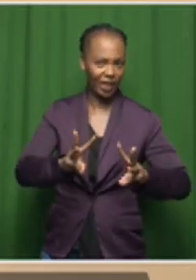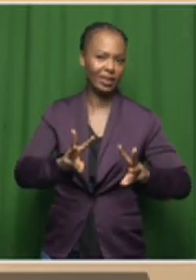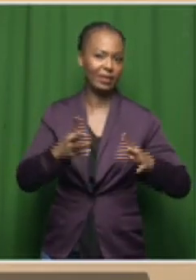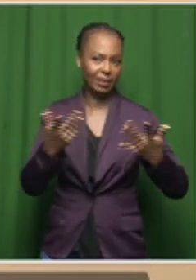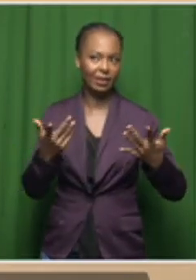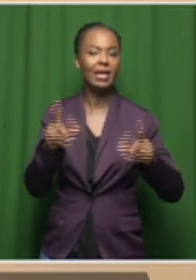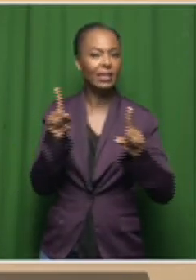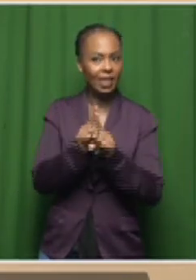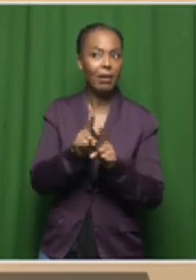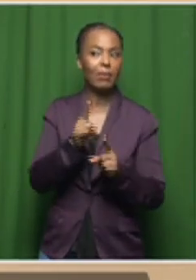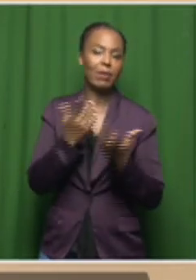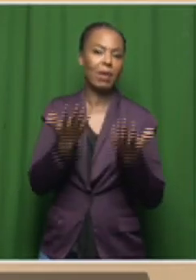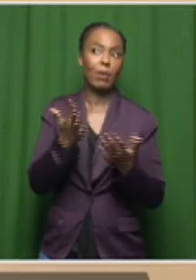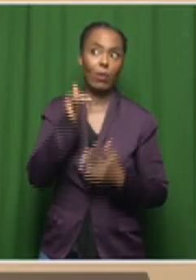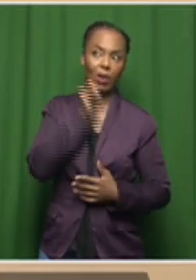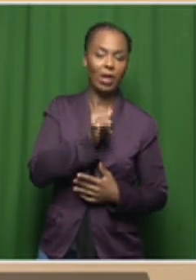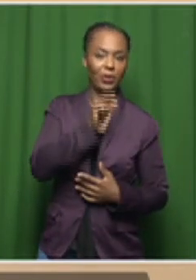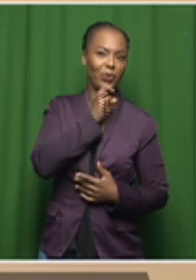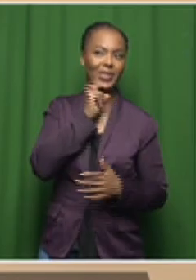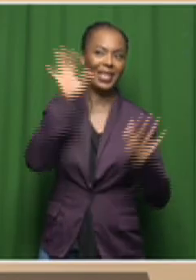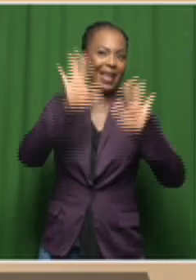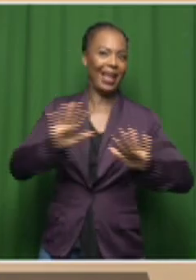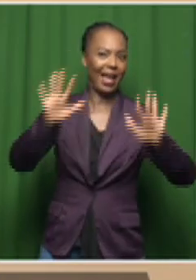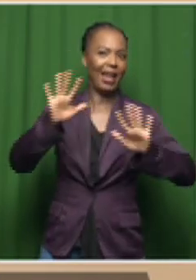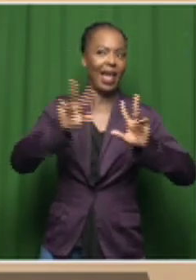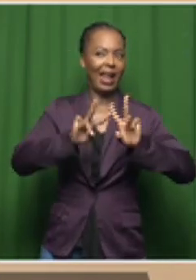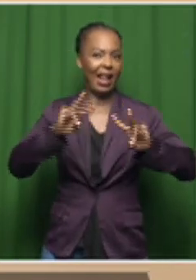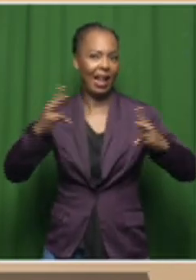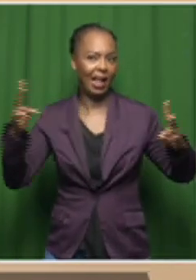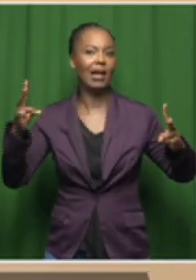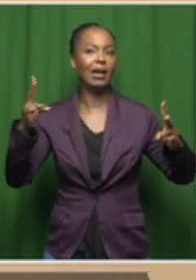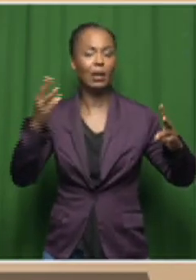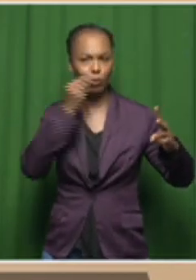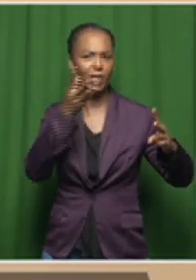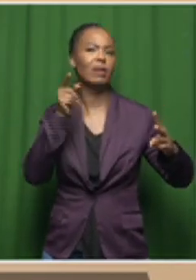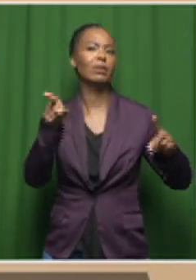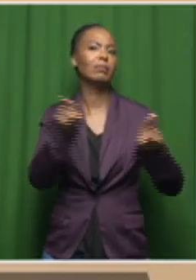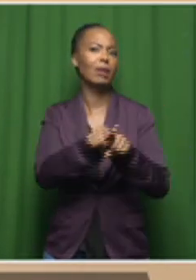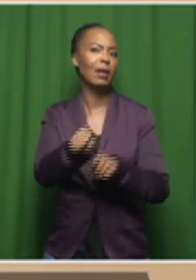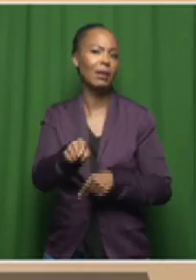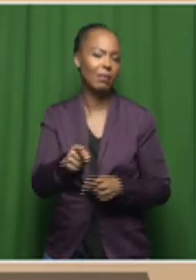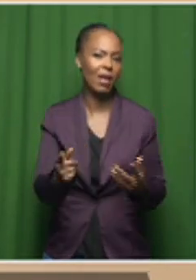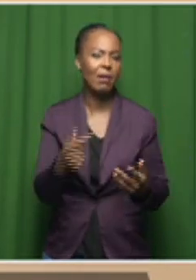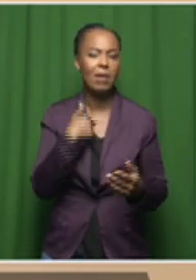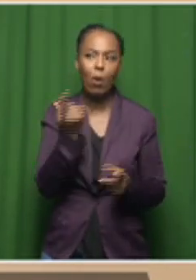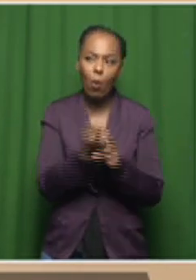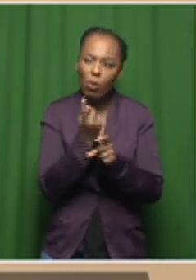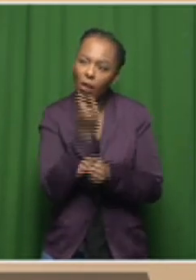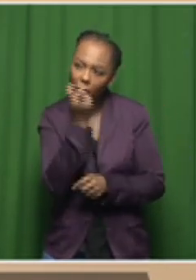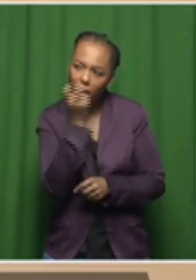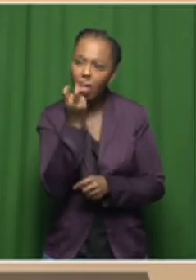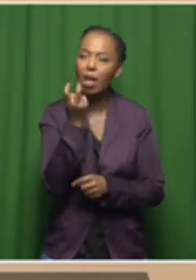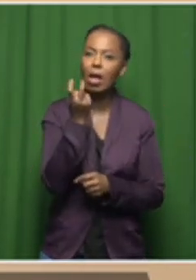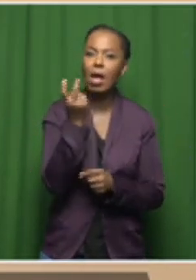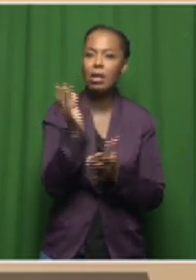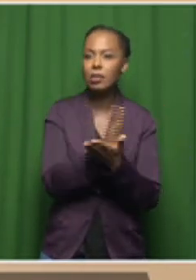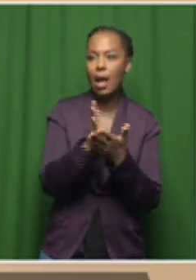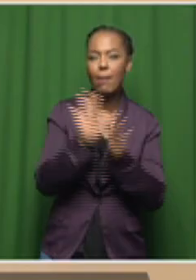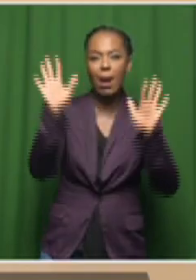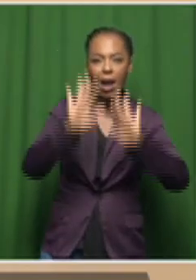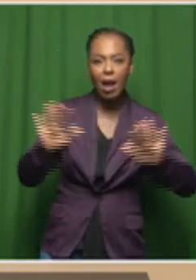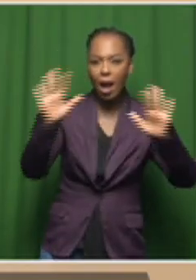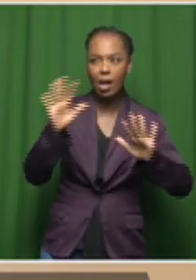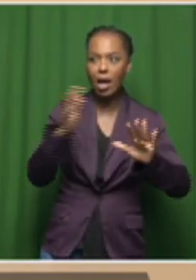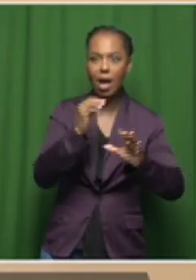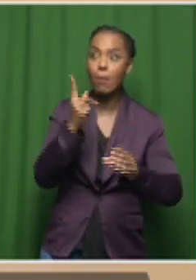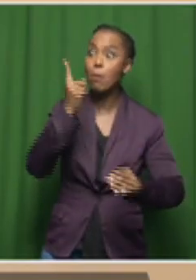colors. Colors are wonderful, and I'm always searching for colors that nobody's ever seen before, or I've never seen before.